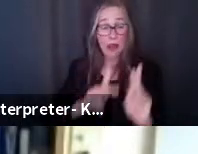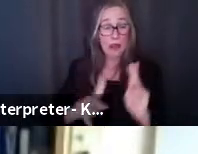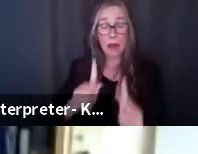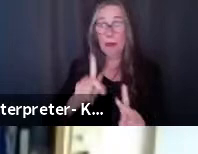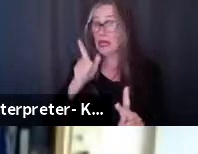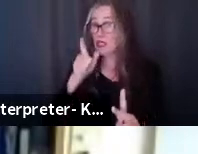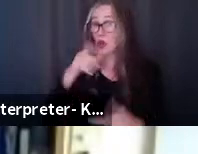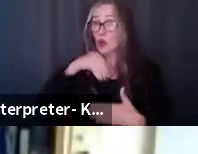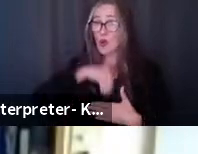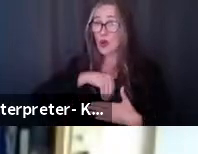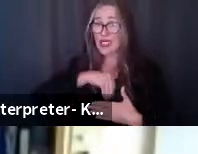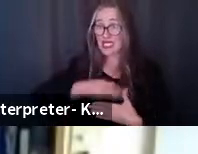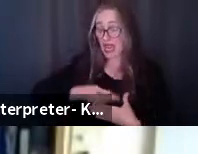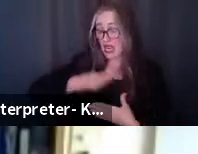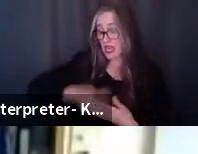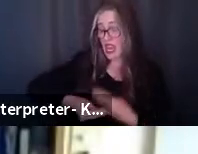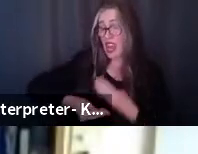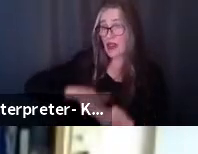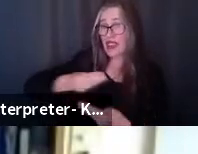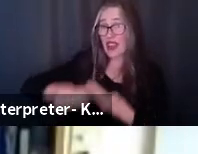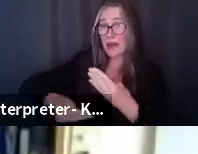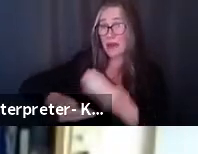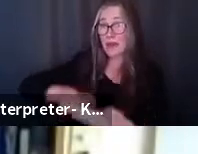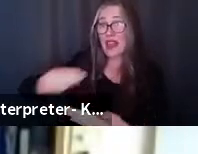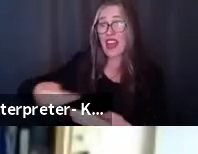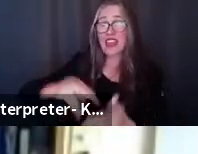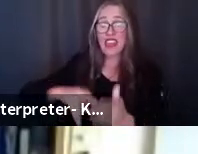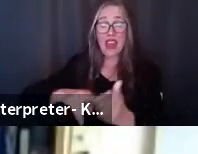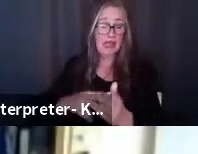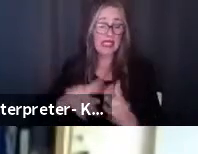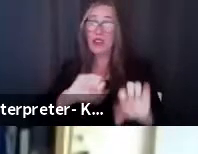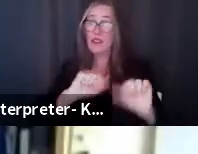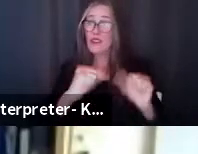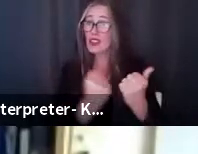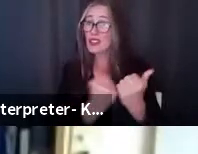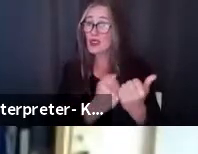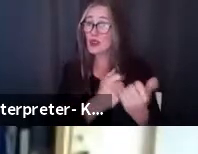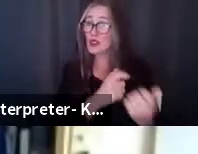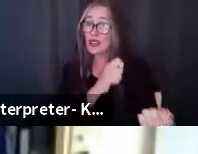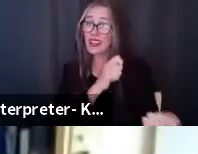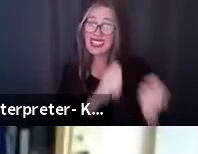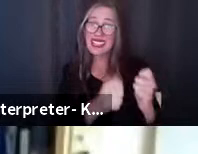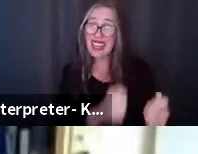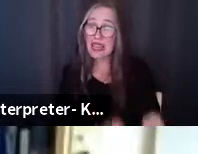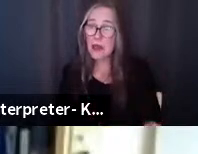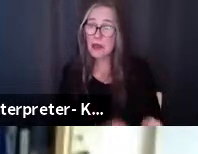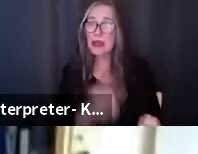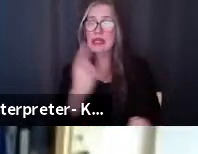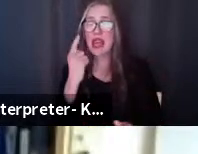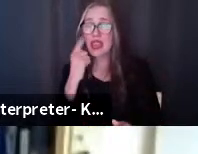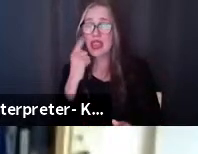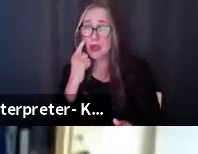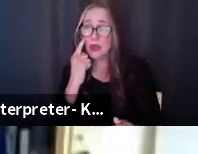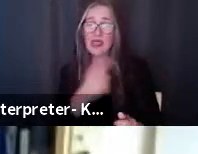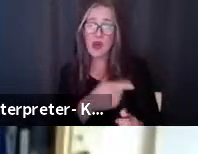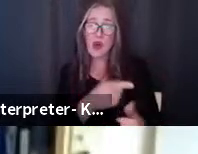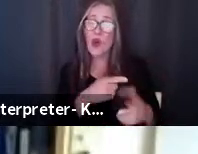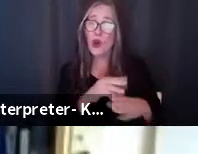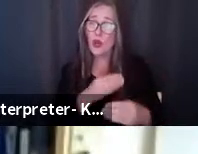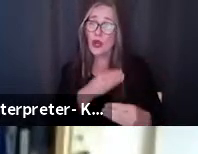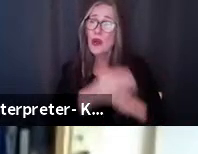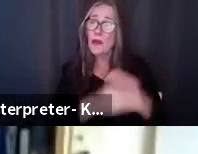them would deflect attention from the social dynamics that we know perpetuate inequality and discrimination